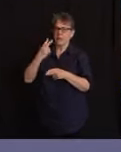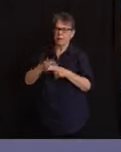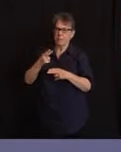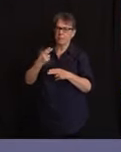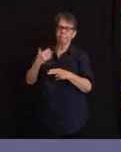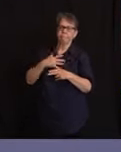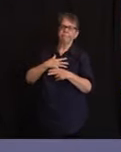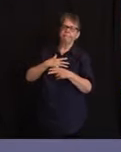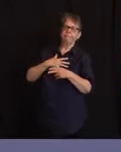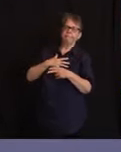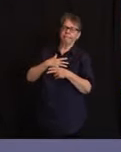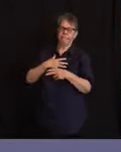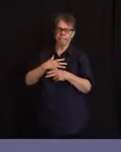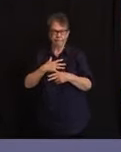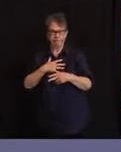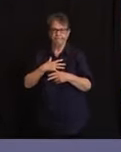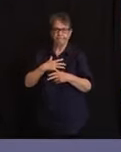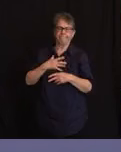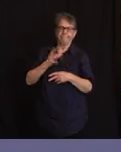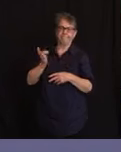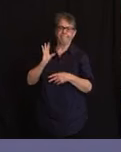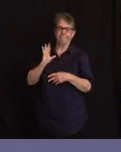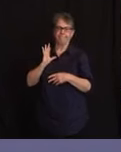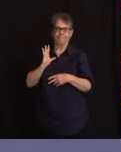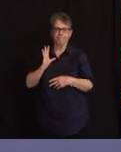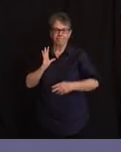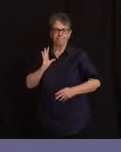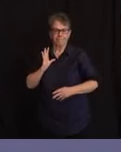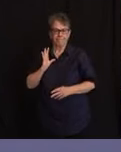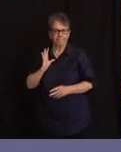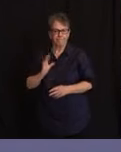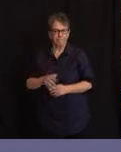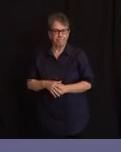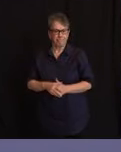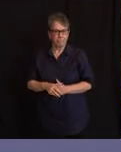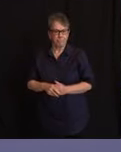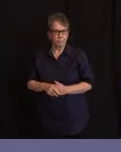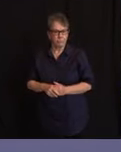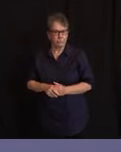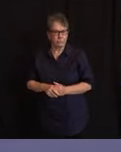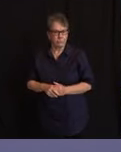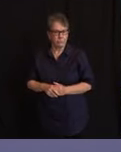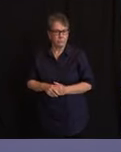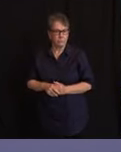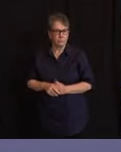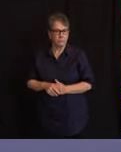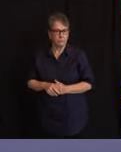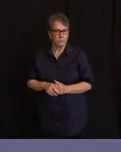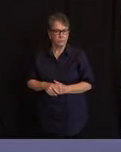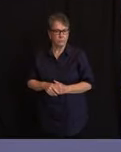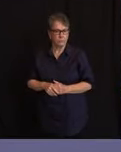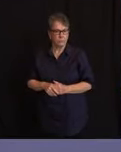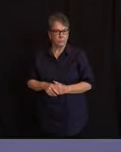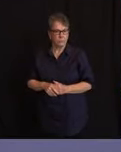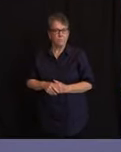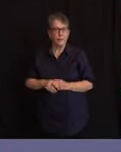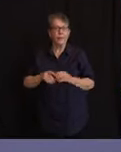form. It's a situation we inherited, and we have taken a whole range of steps to redress and